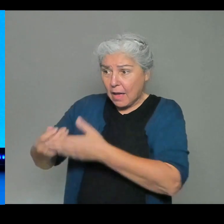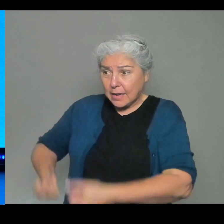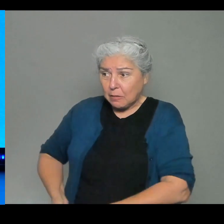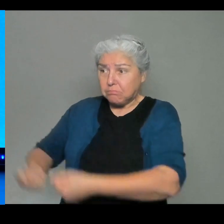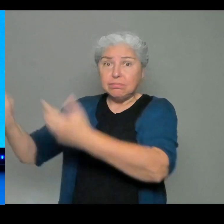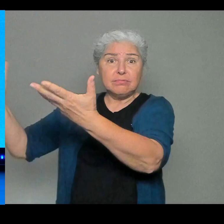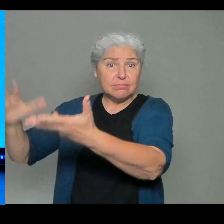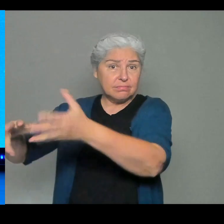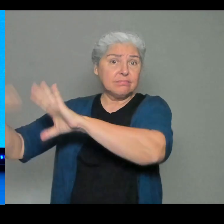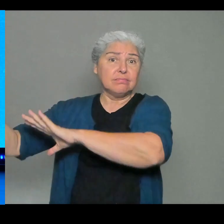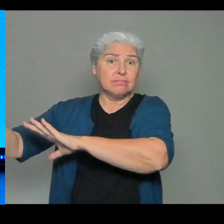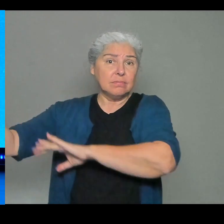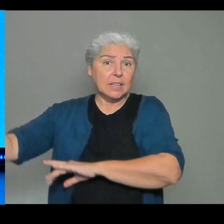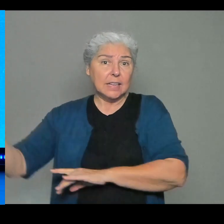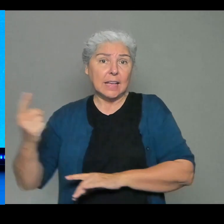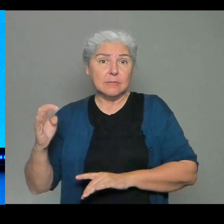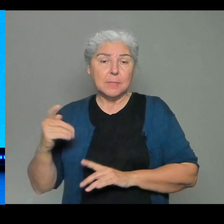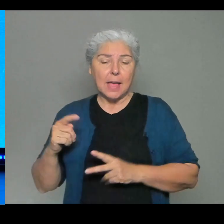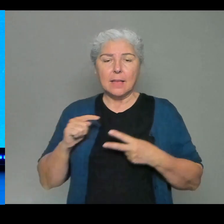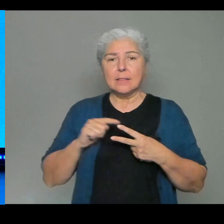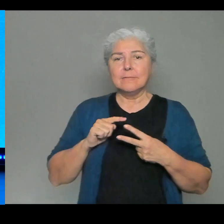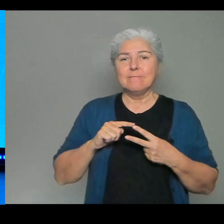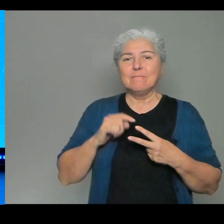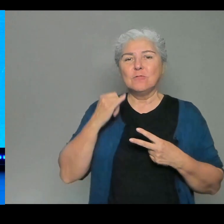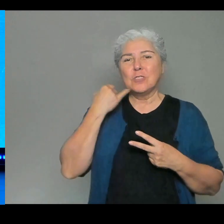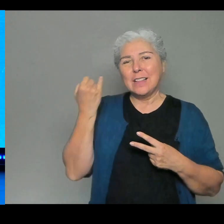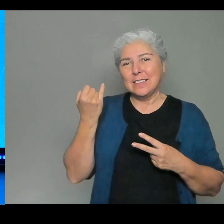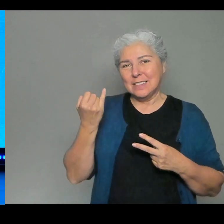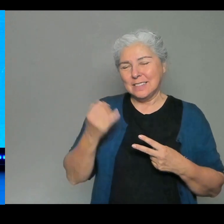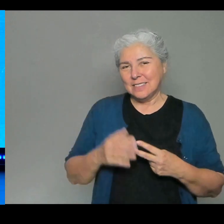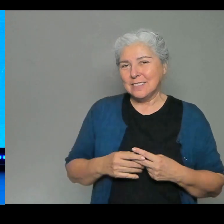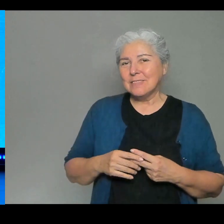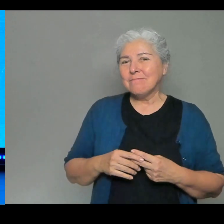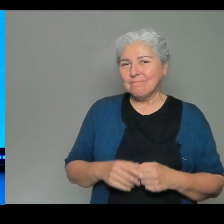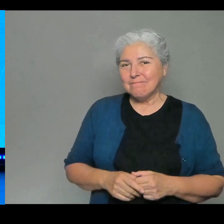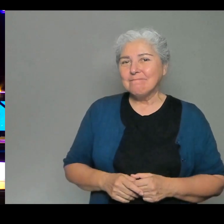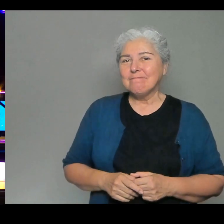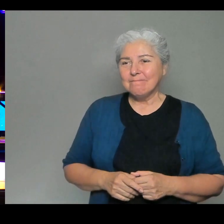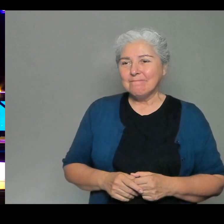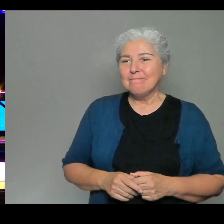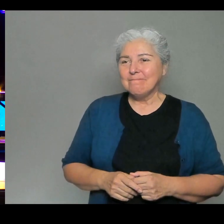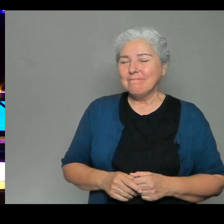his life up, comes back, he gets jealous. Ah.